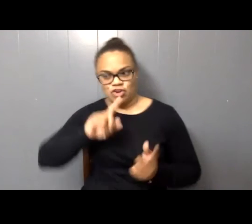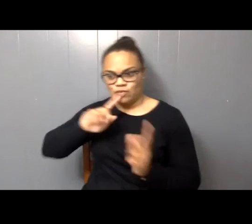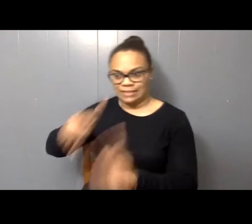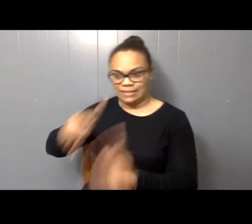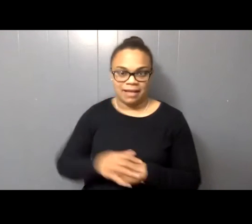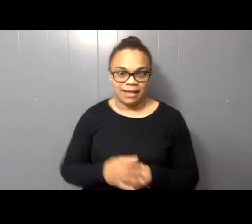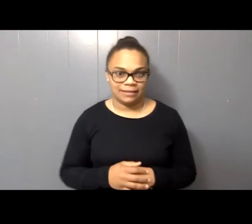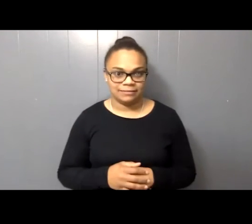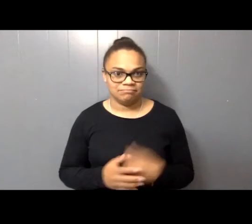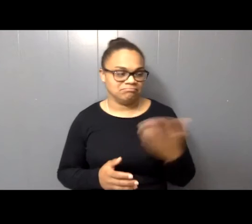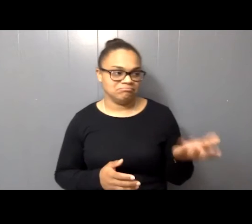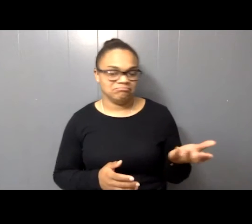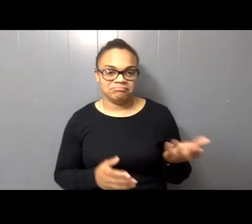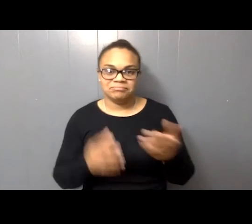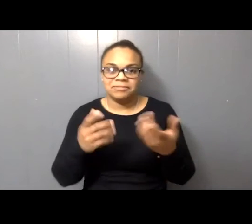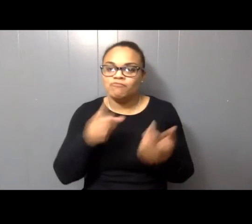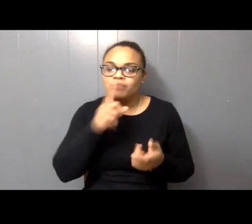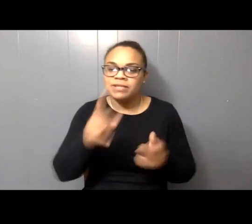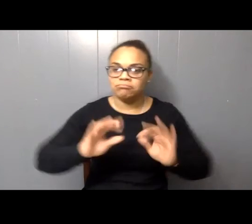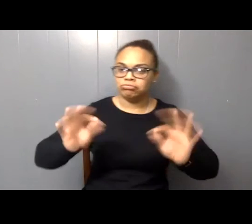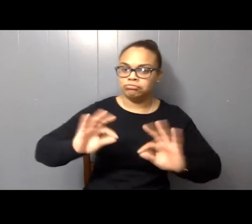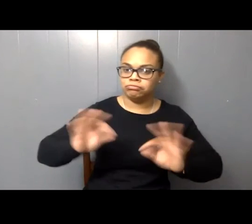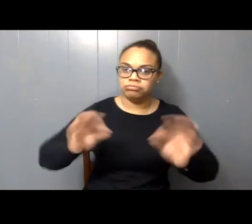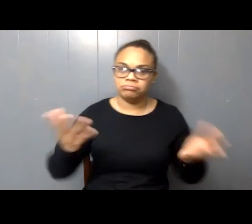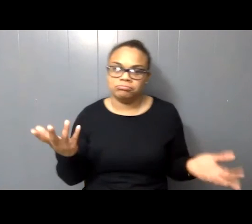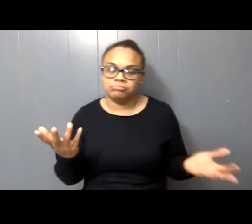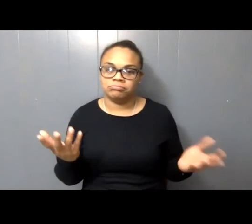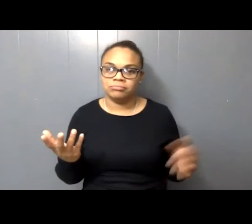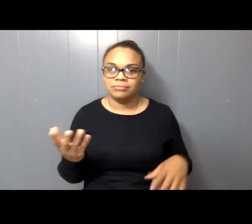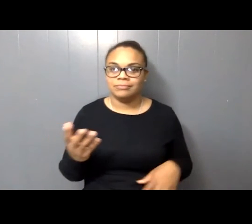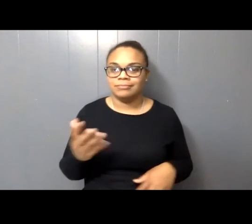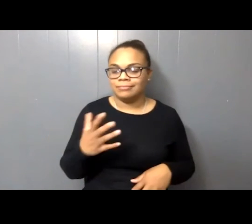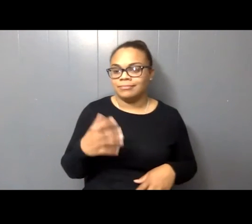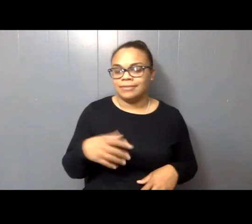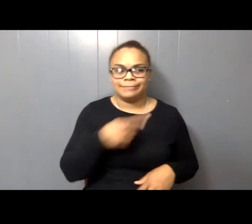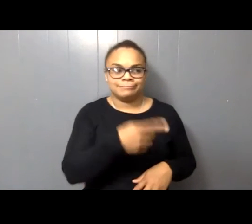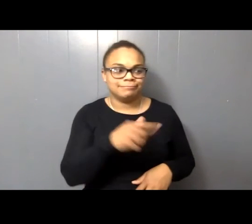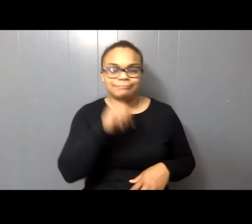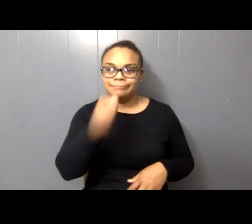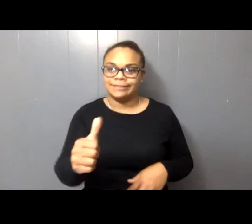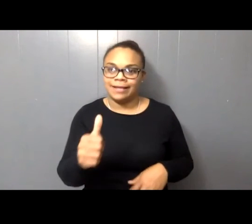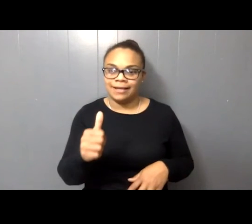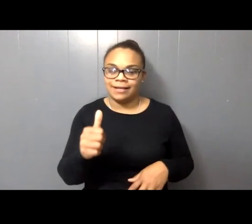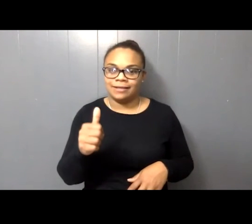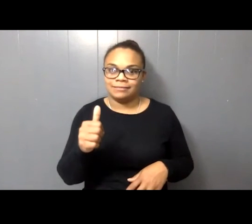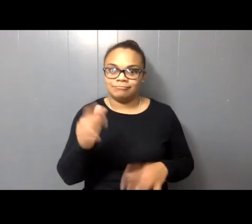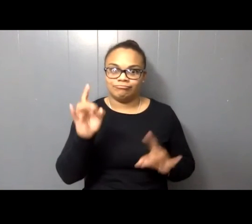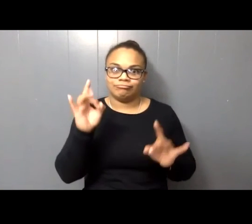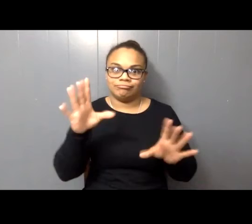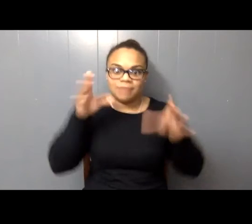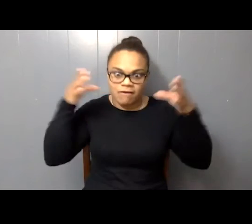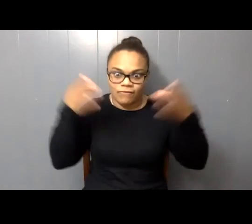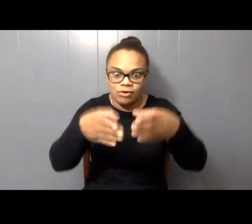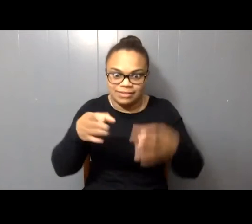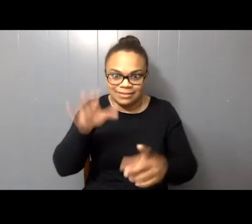big deal. And like Morgan was talking about with the intersectionality, like they didn't make it seem like that was my main